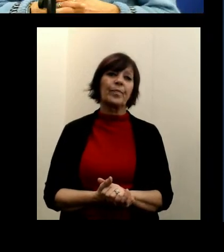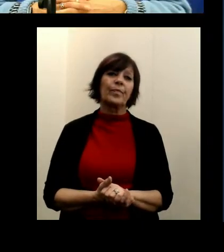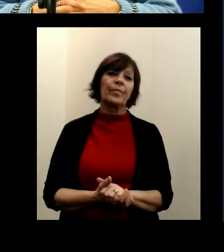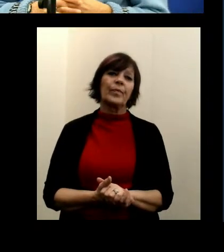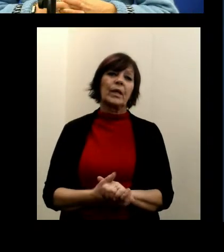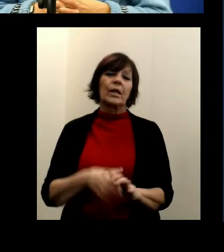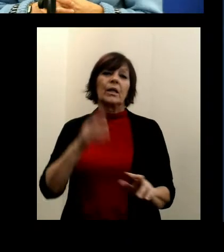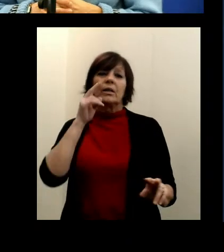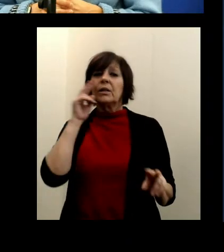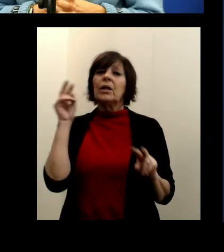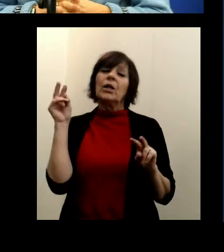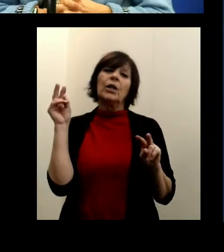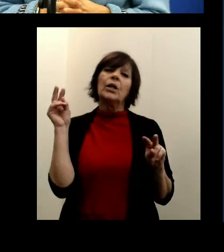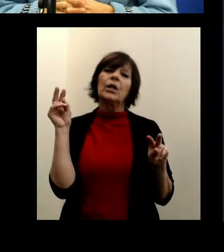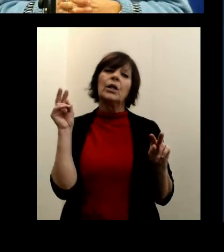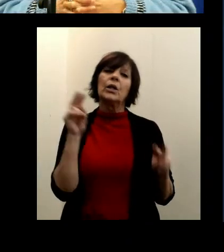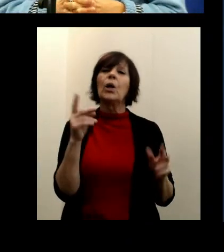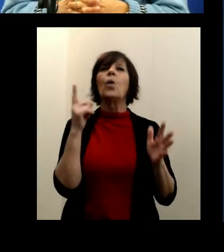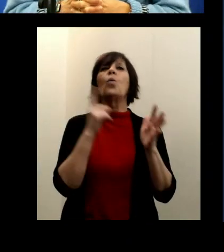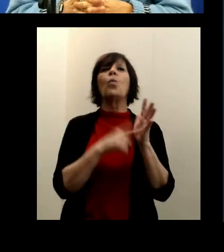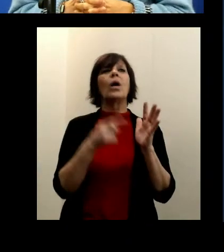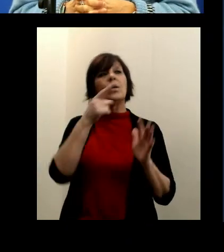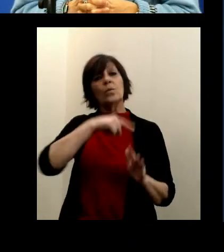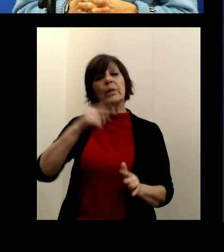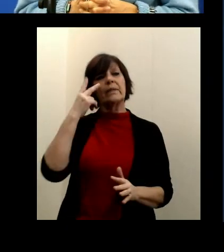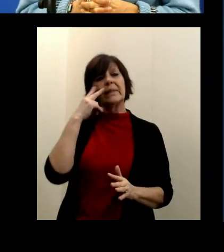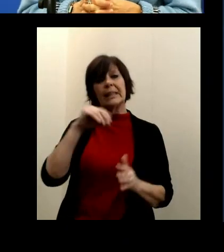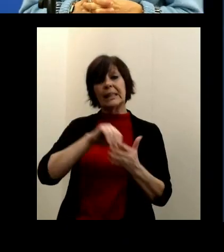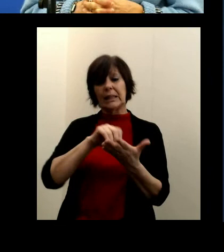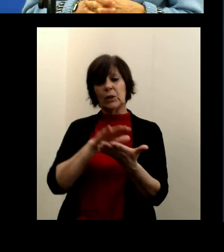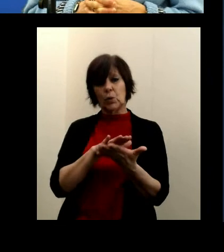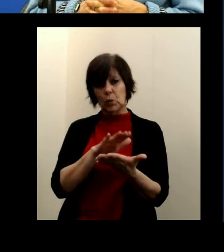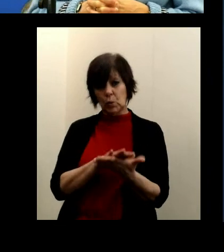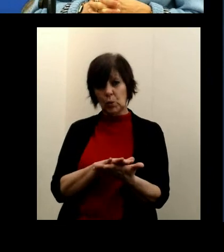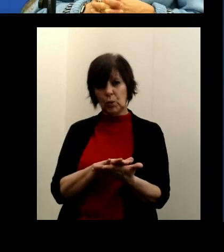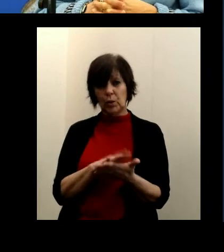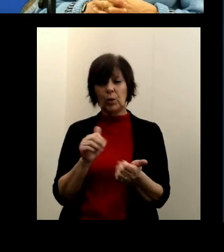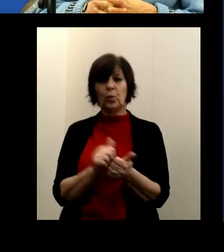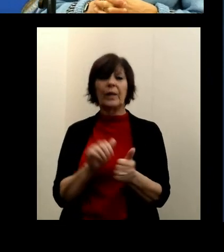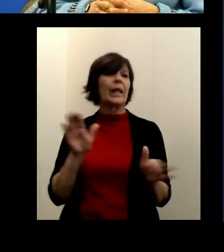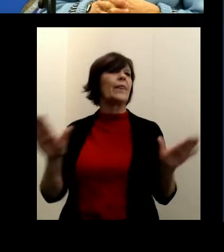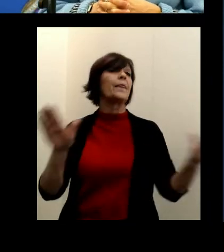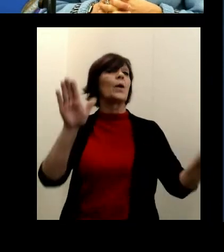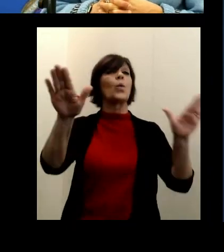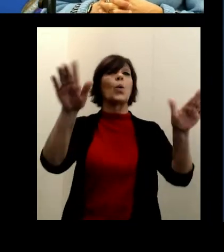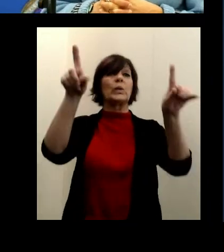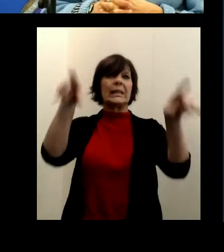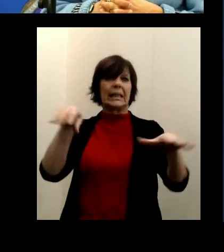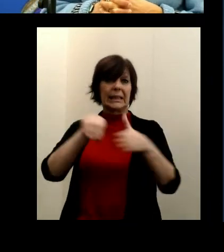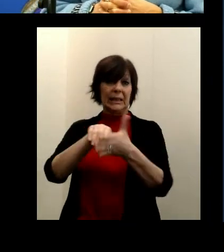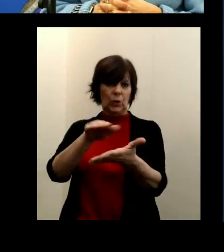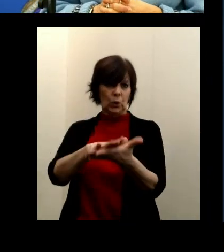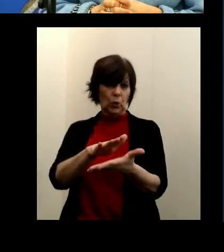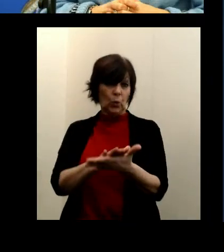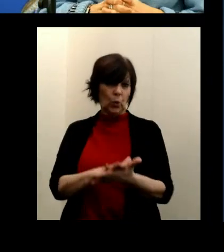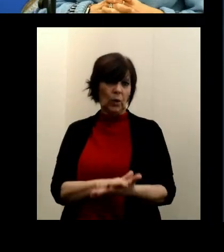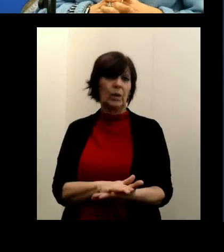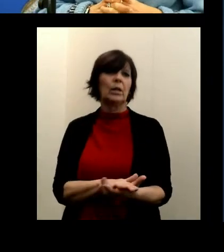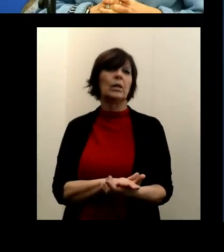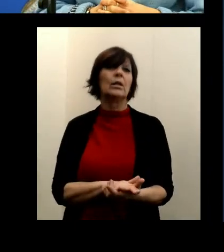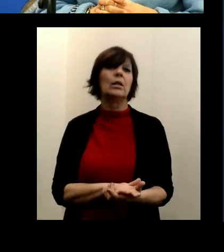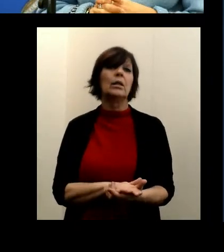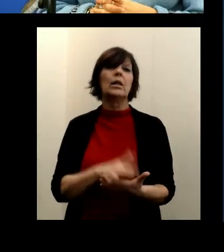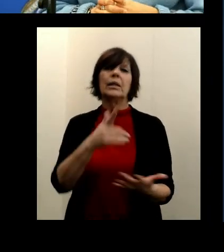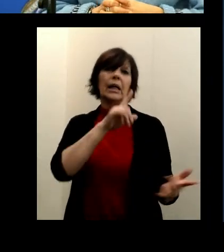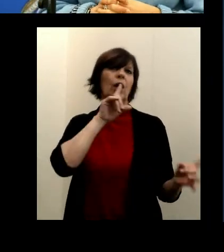Looking at what we have been seeing from the schools that are doing their own testing in the schools, their testing programs, and